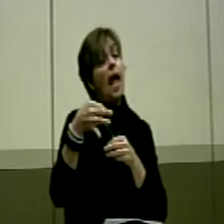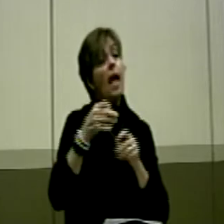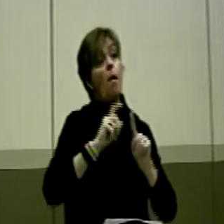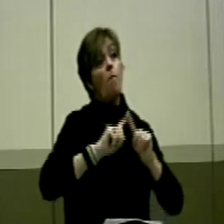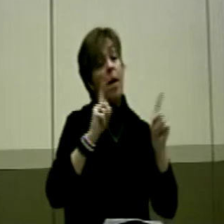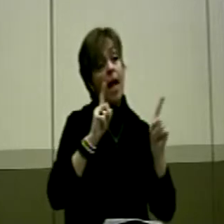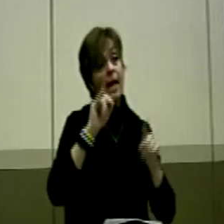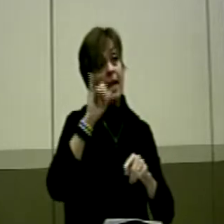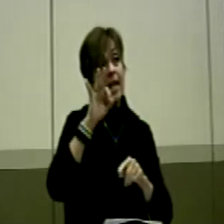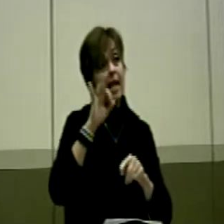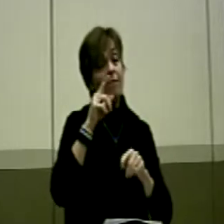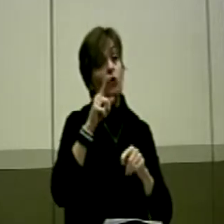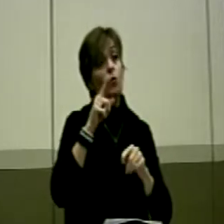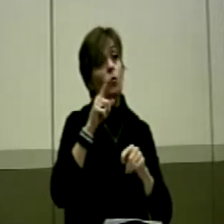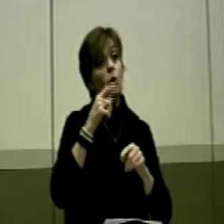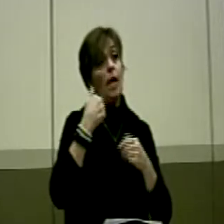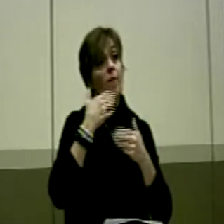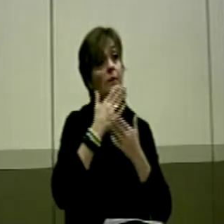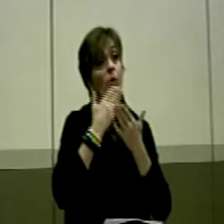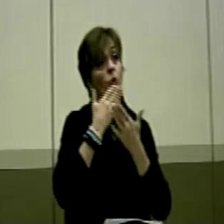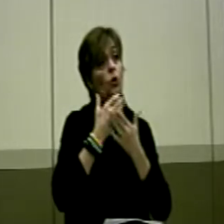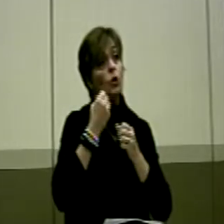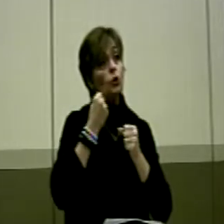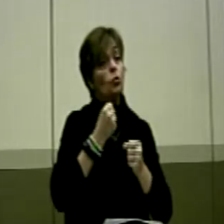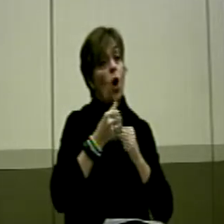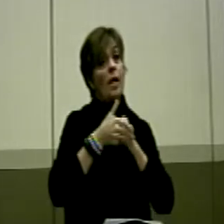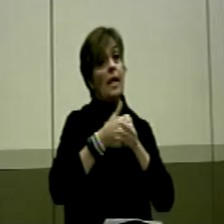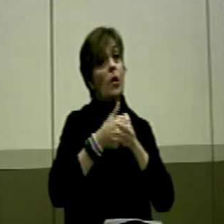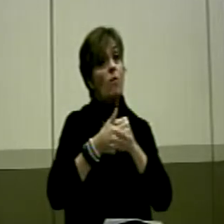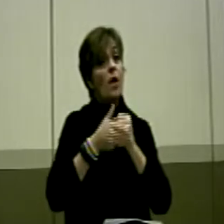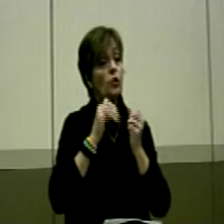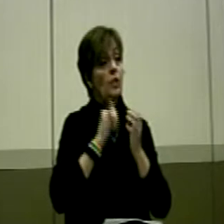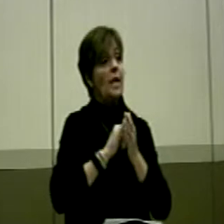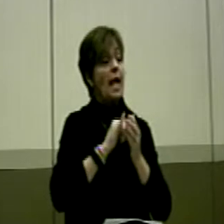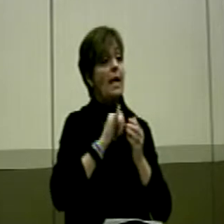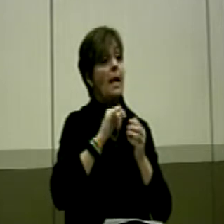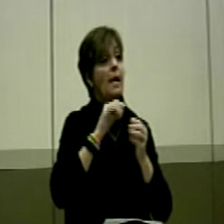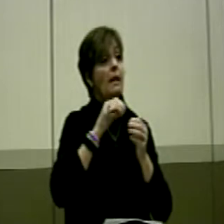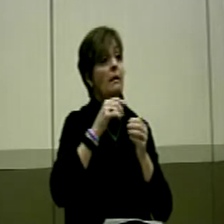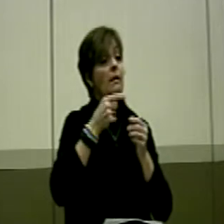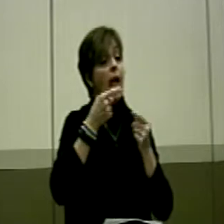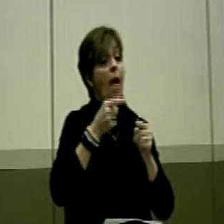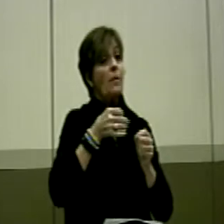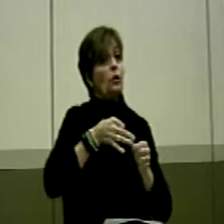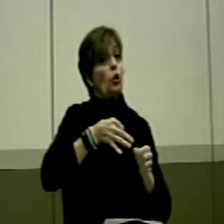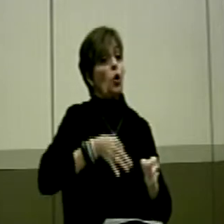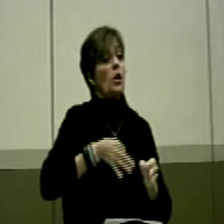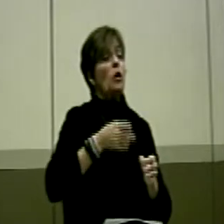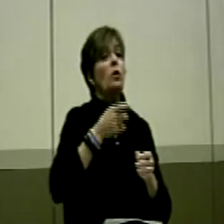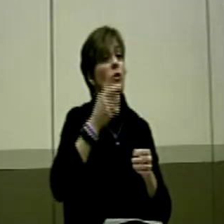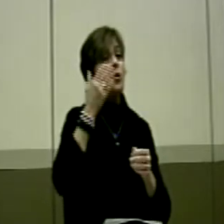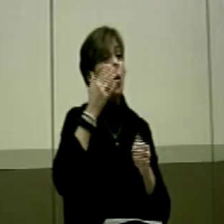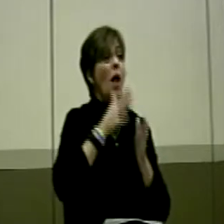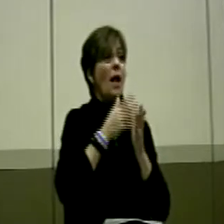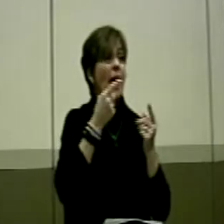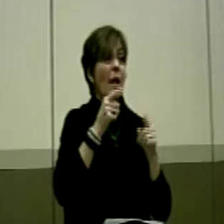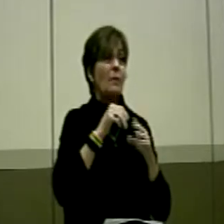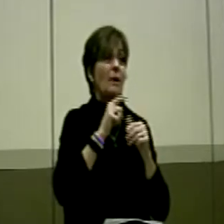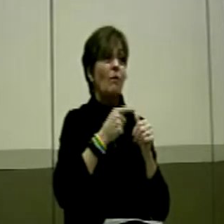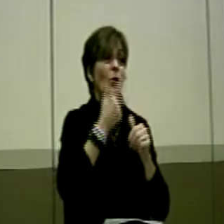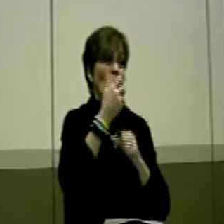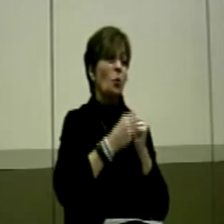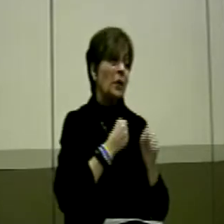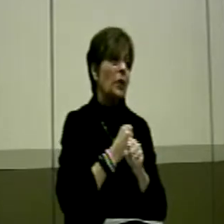strong intervention that happens earlier, like say like even in those, a lot happens in those first 3 years, we know that, like as far as how brain